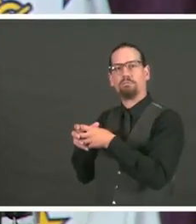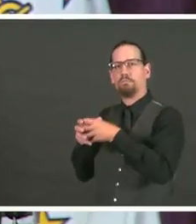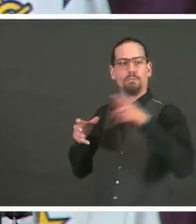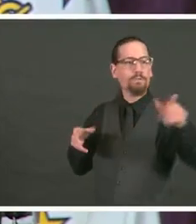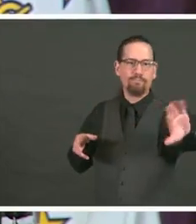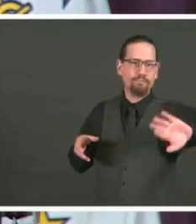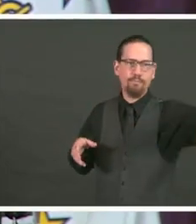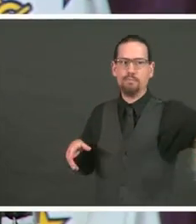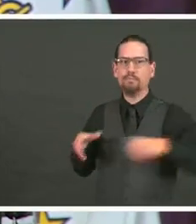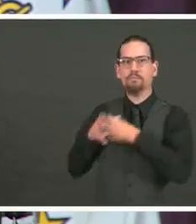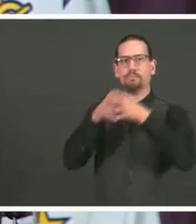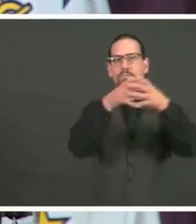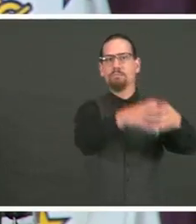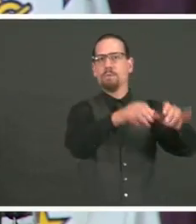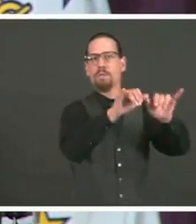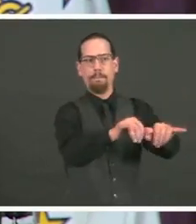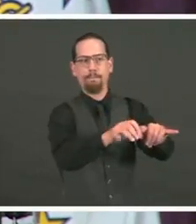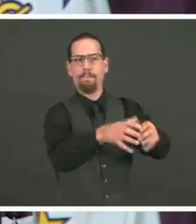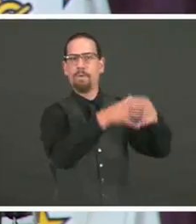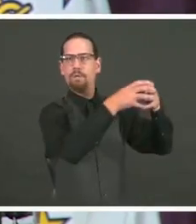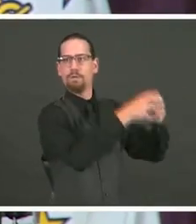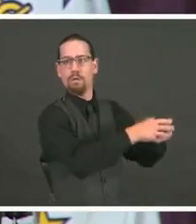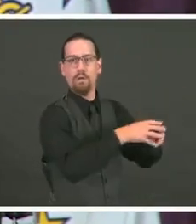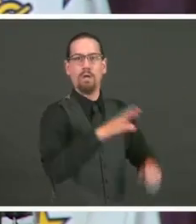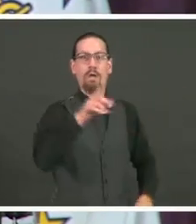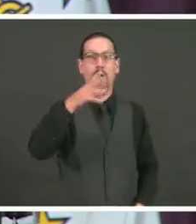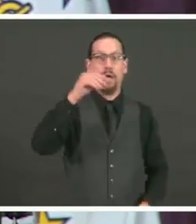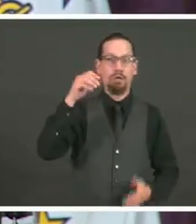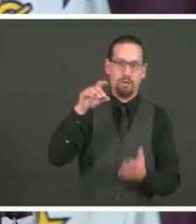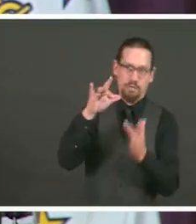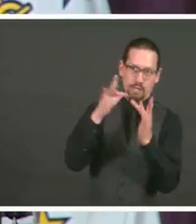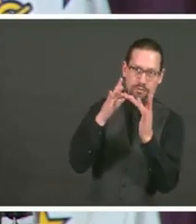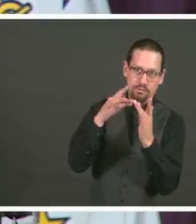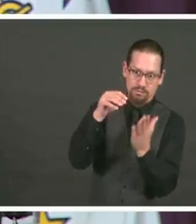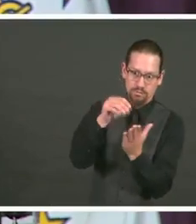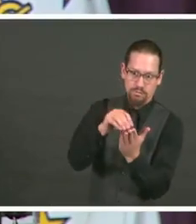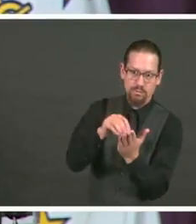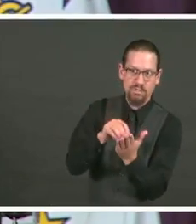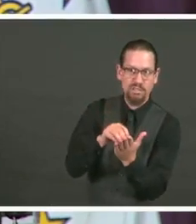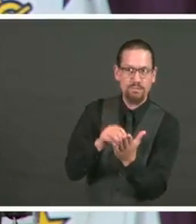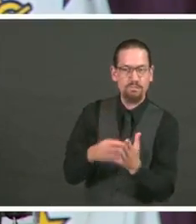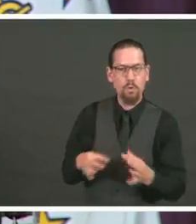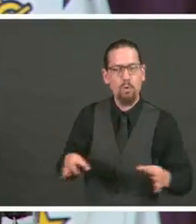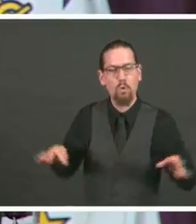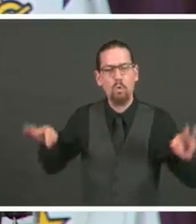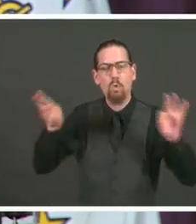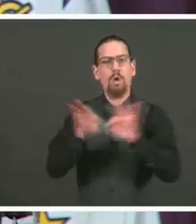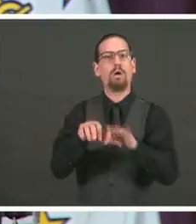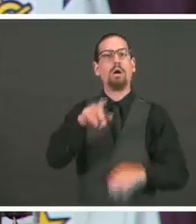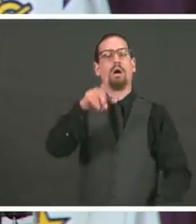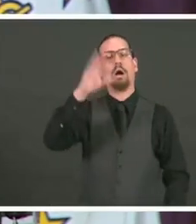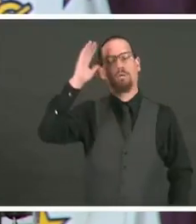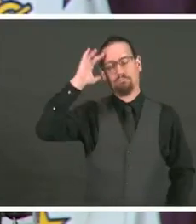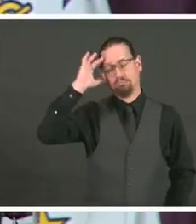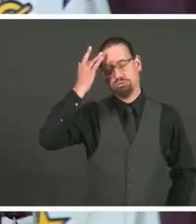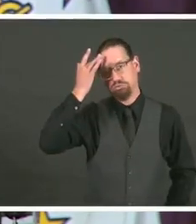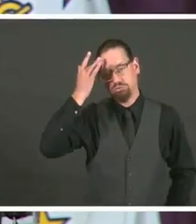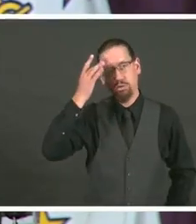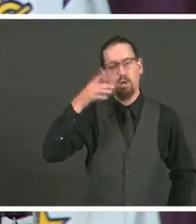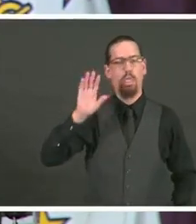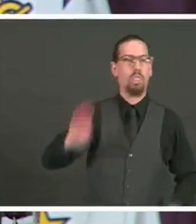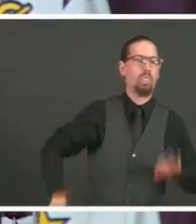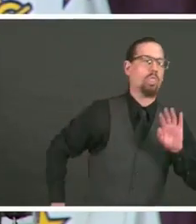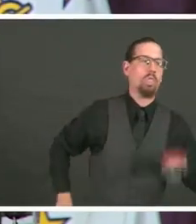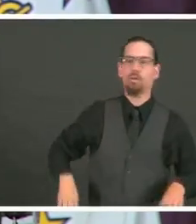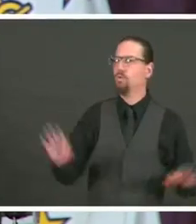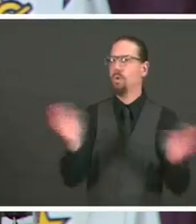it, but this is a brutal reality. So figure out who your 15 people are going to